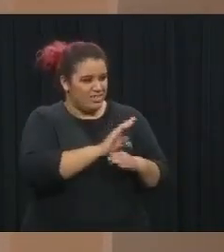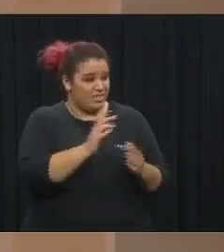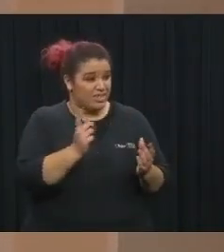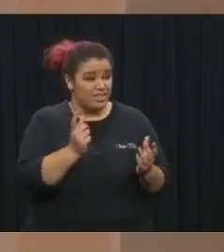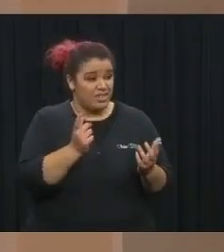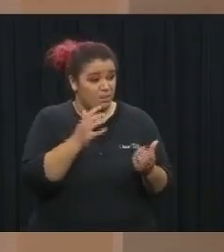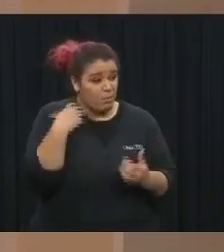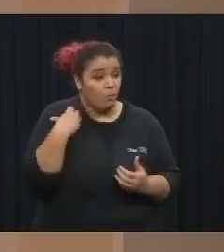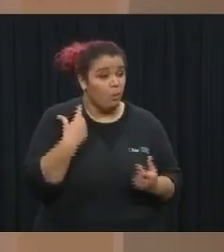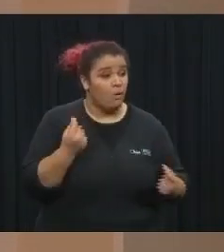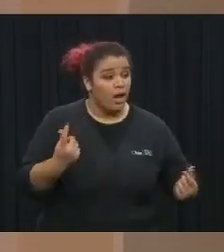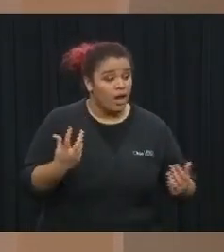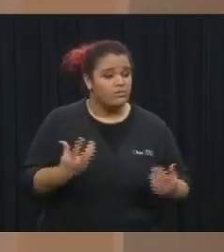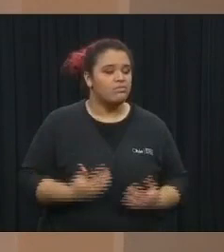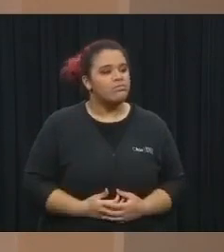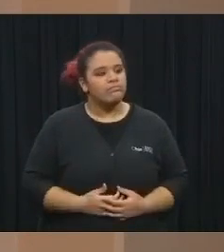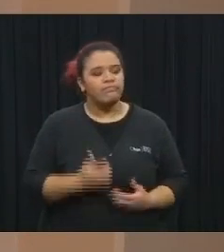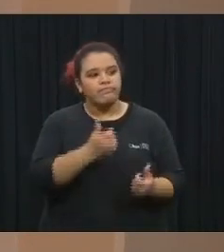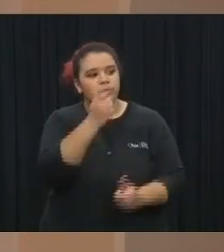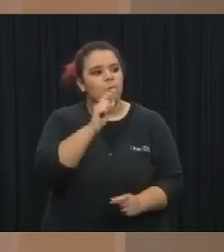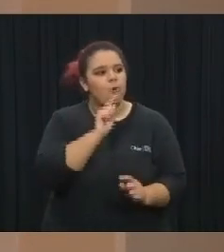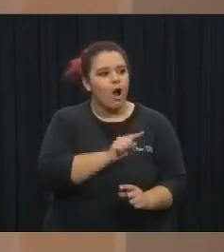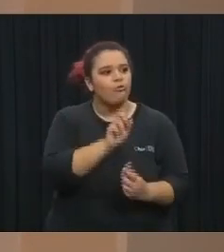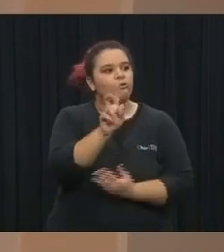sense about how you would interpret that.